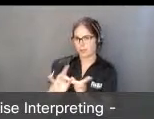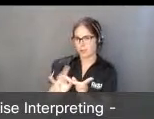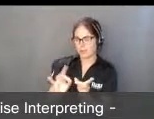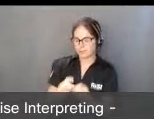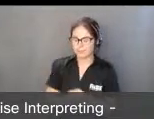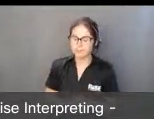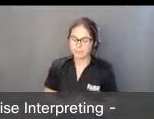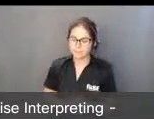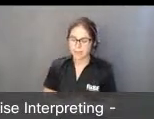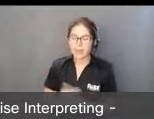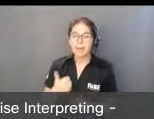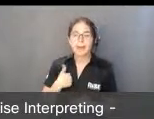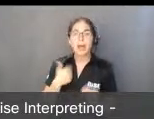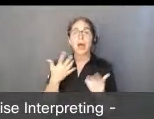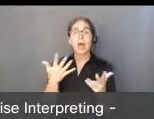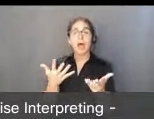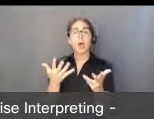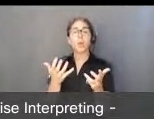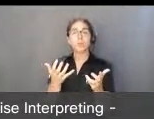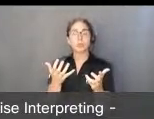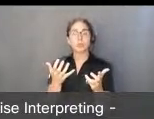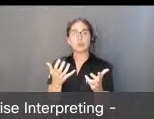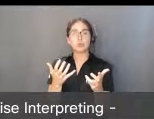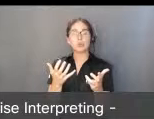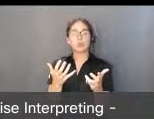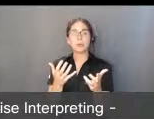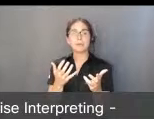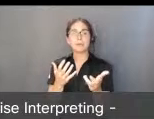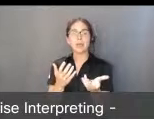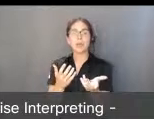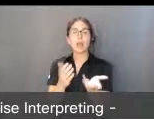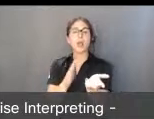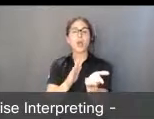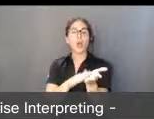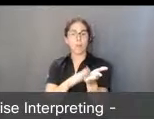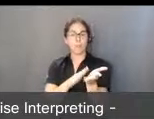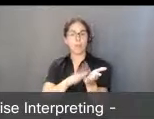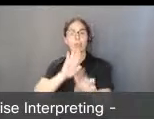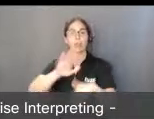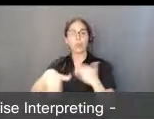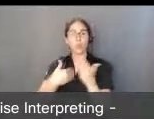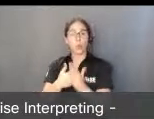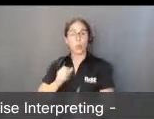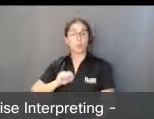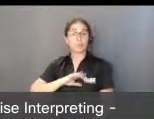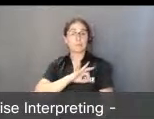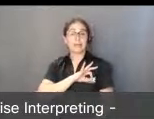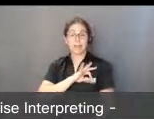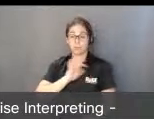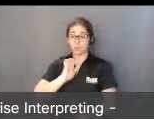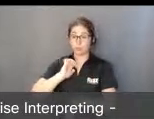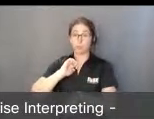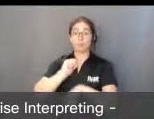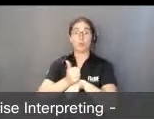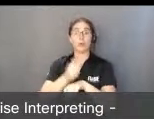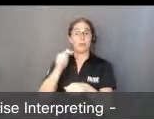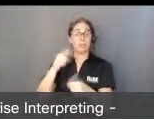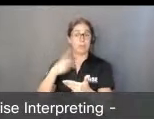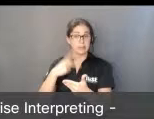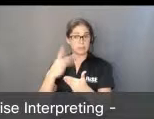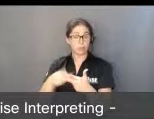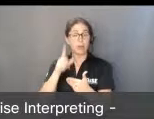commend the whole staff who put this together and for adding